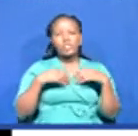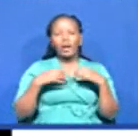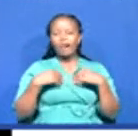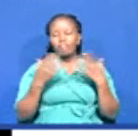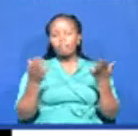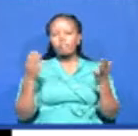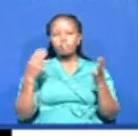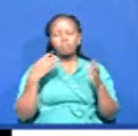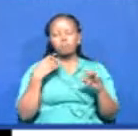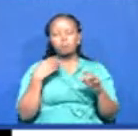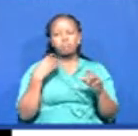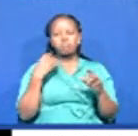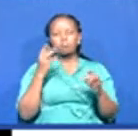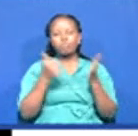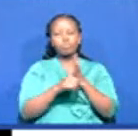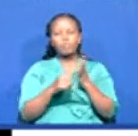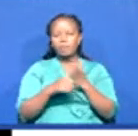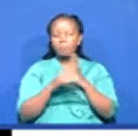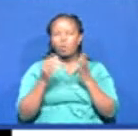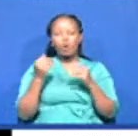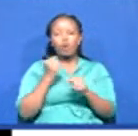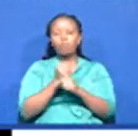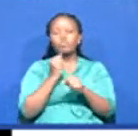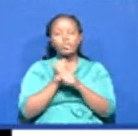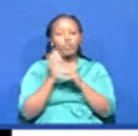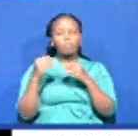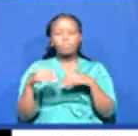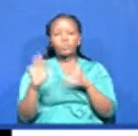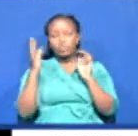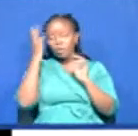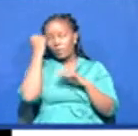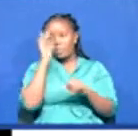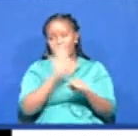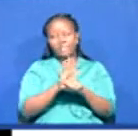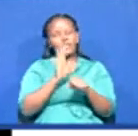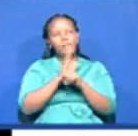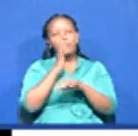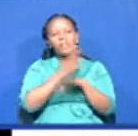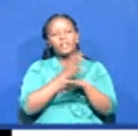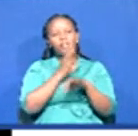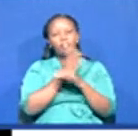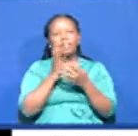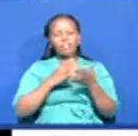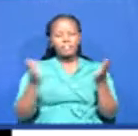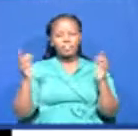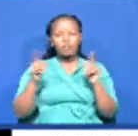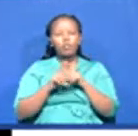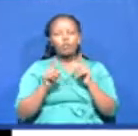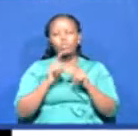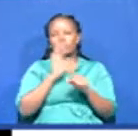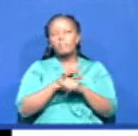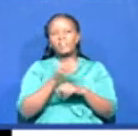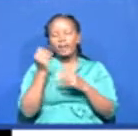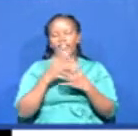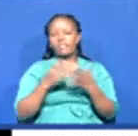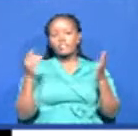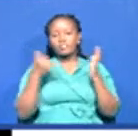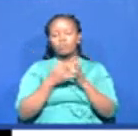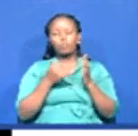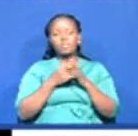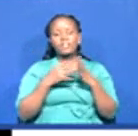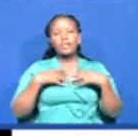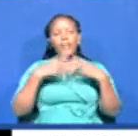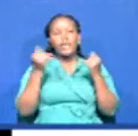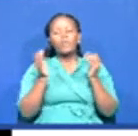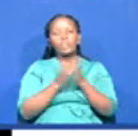job losses resulting from anti-counterfeit and many other things around health and loss of business opportunities.